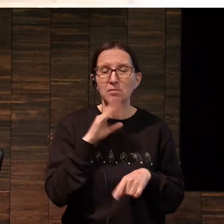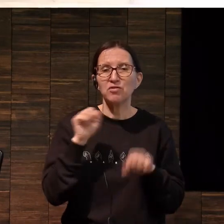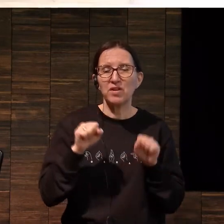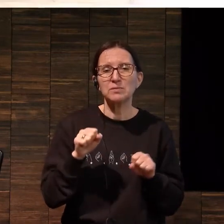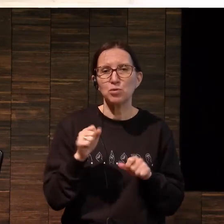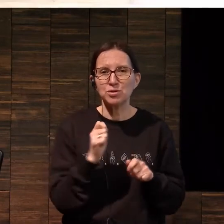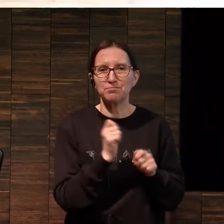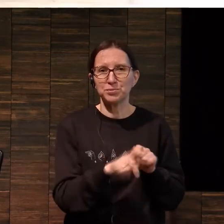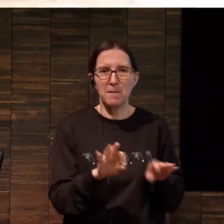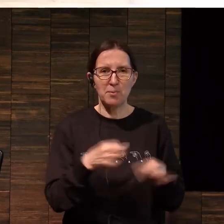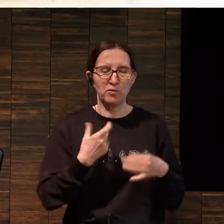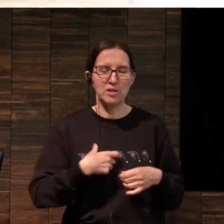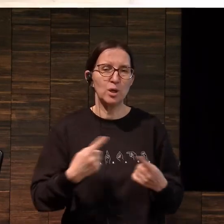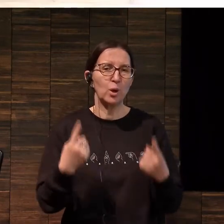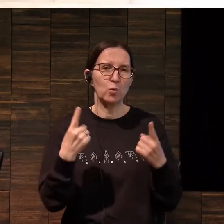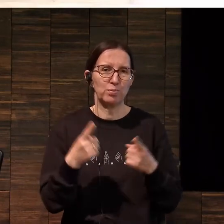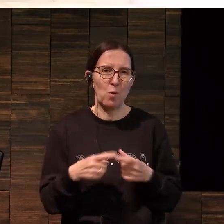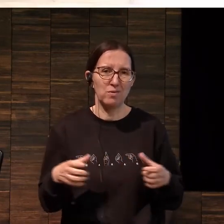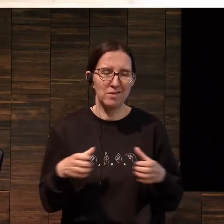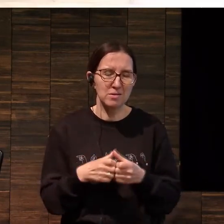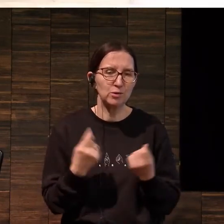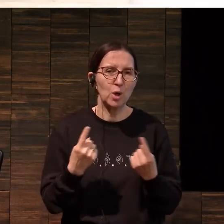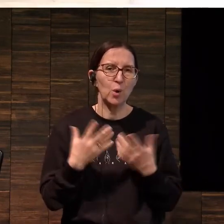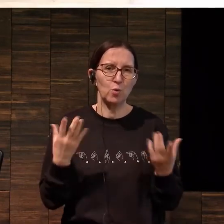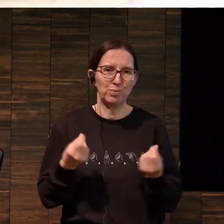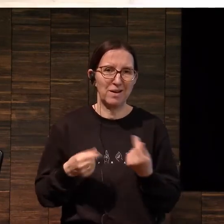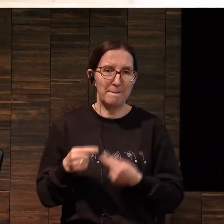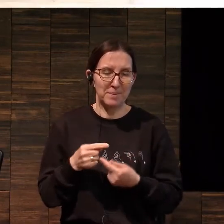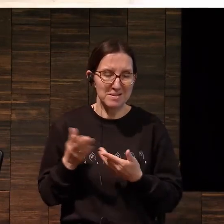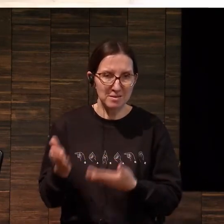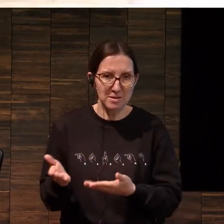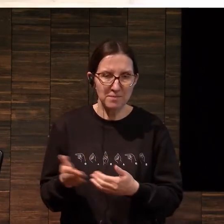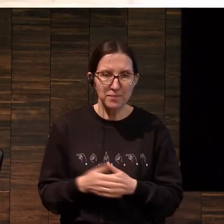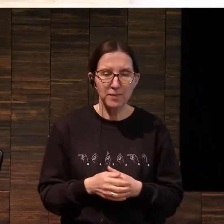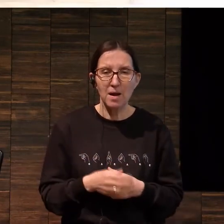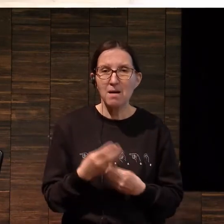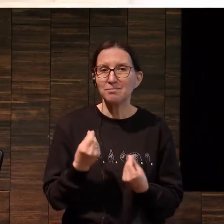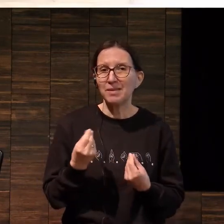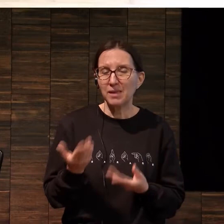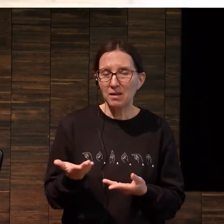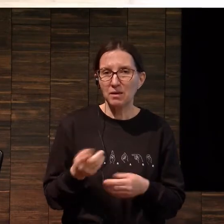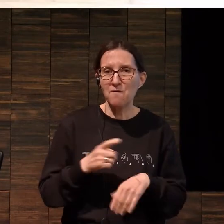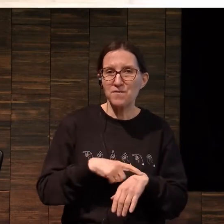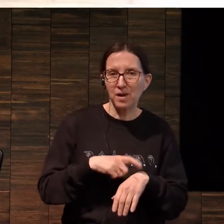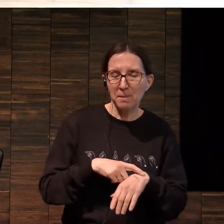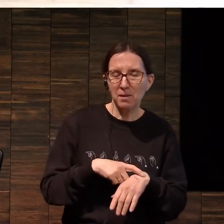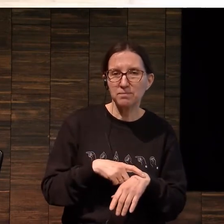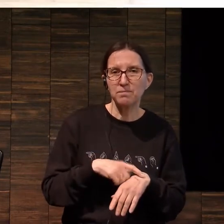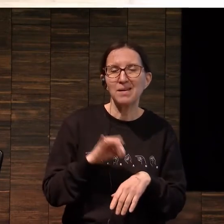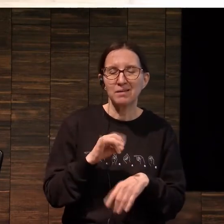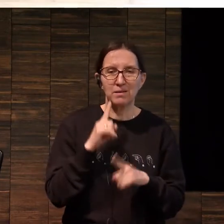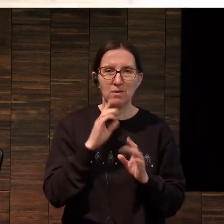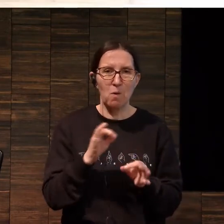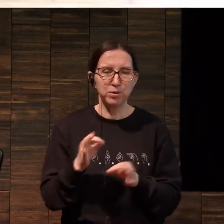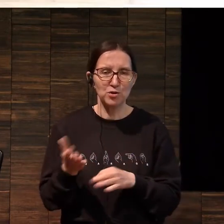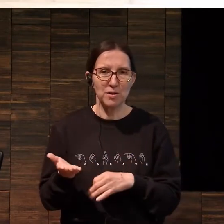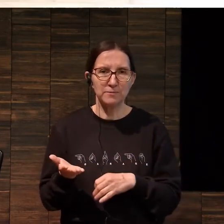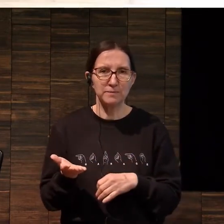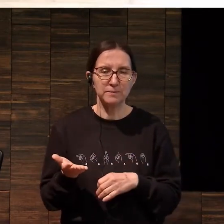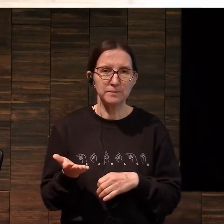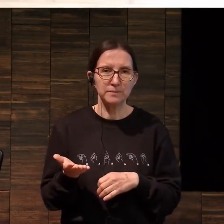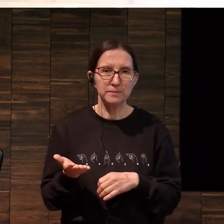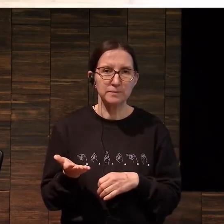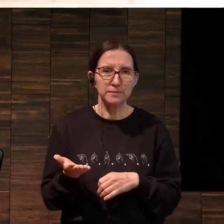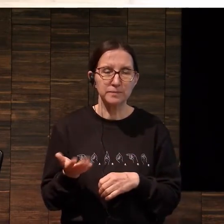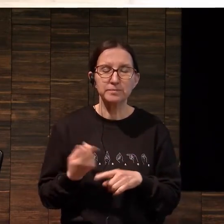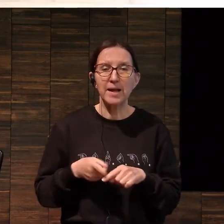it's very time consuming. It takes a lot of money, and it typically is focused very much on the tech-centric